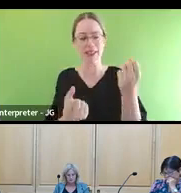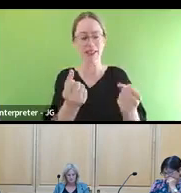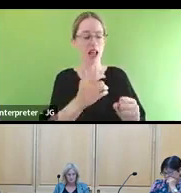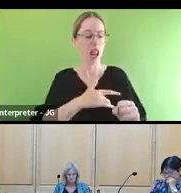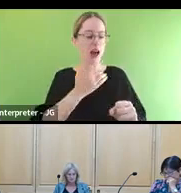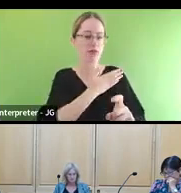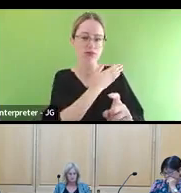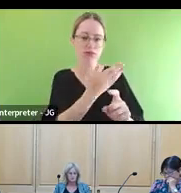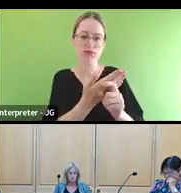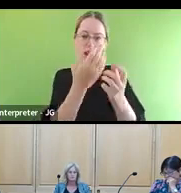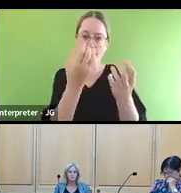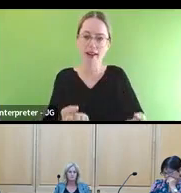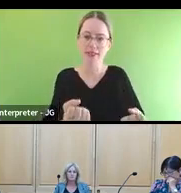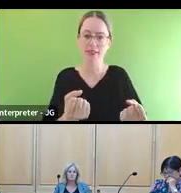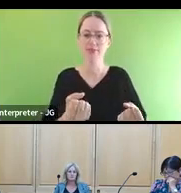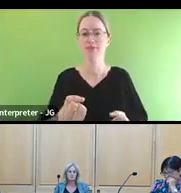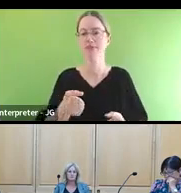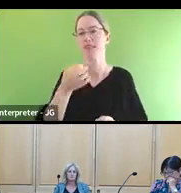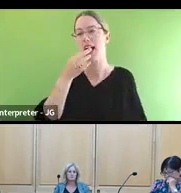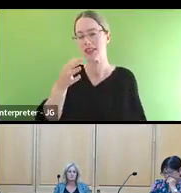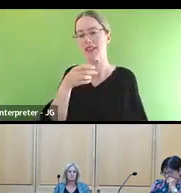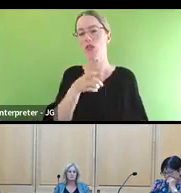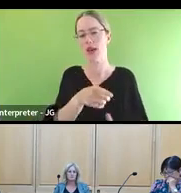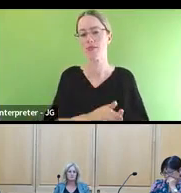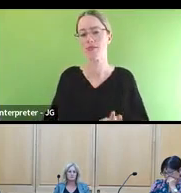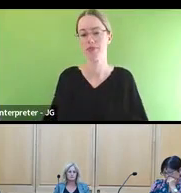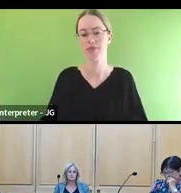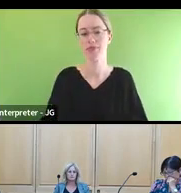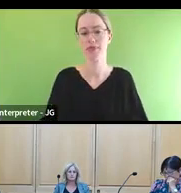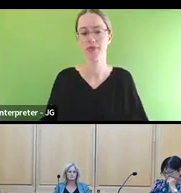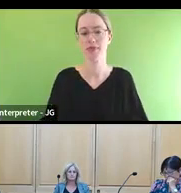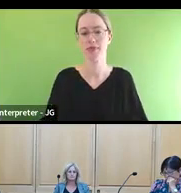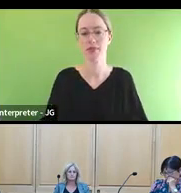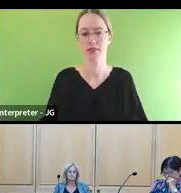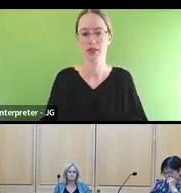life. That is what I'm asking of you.